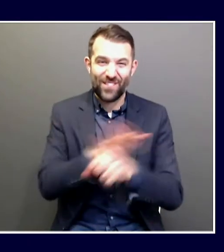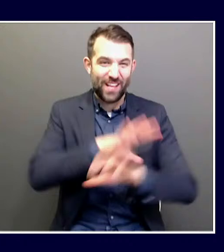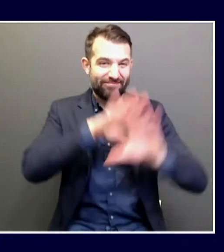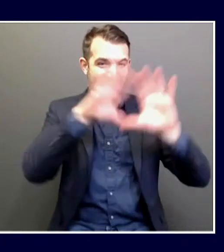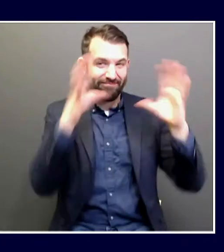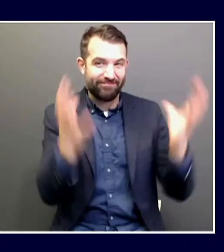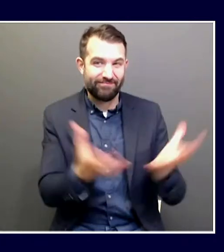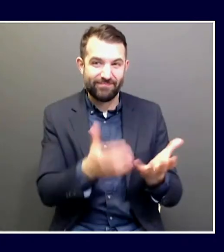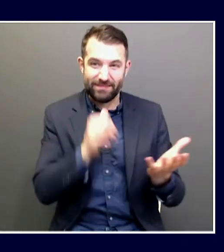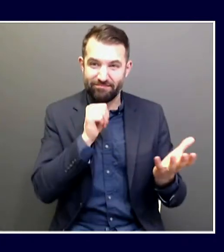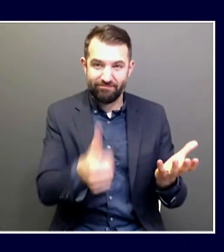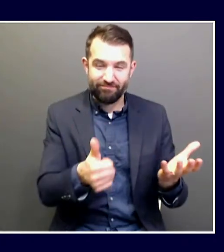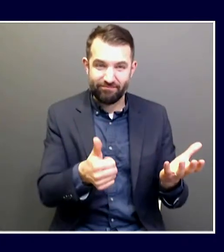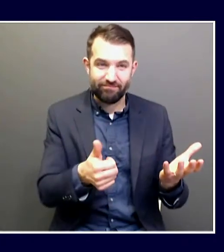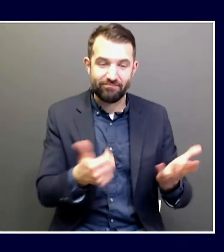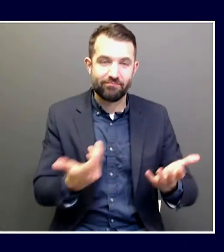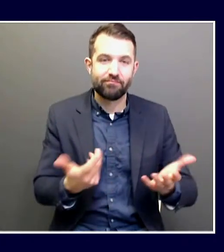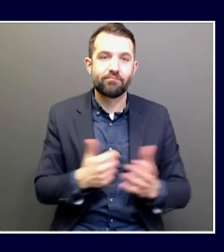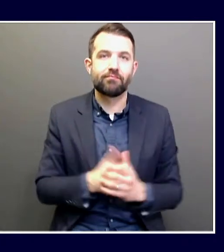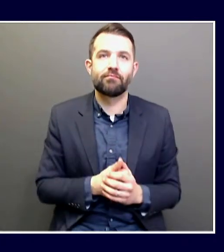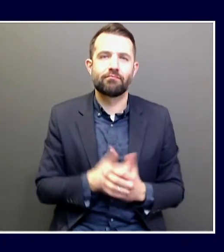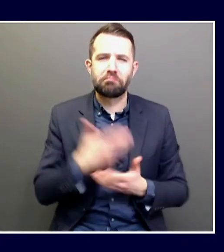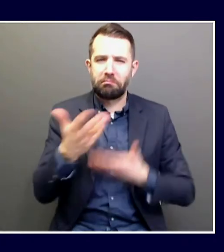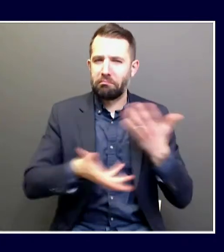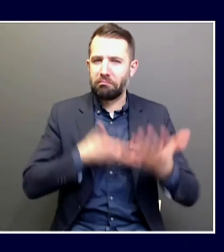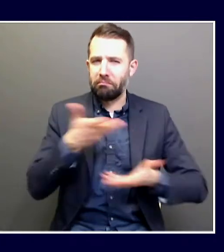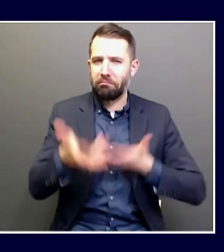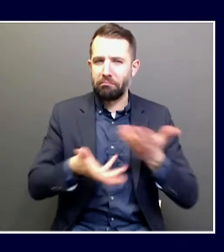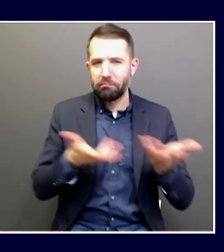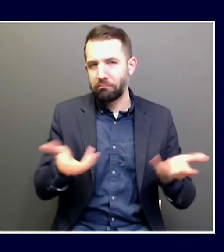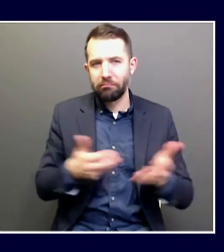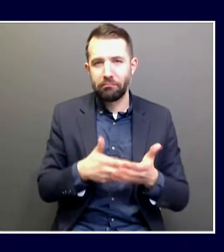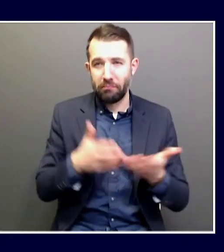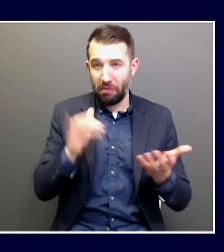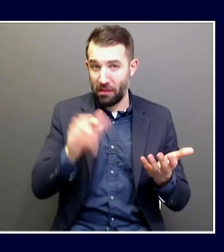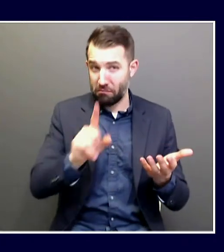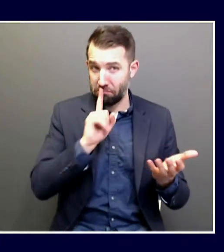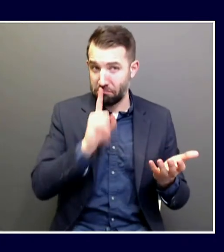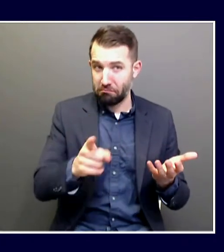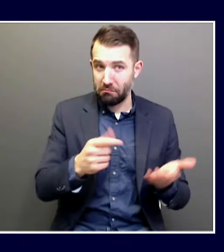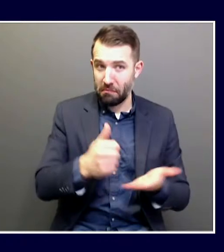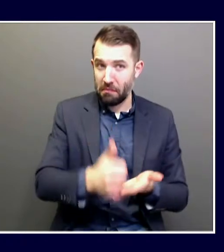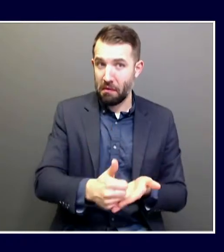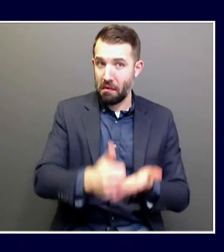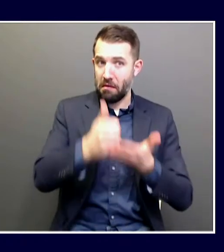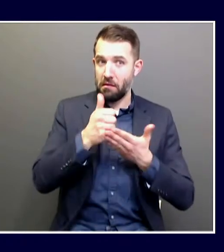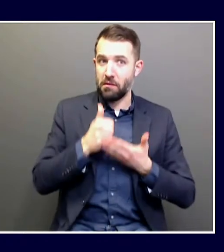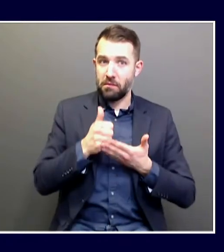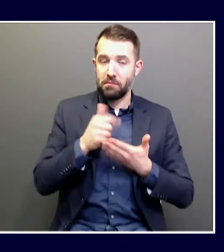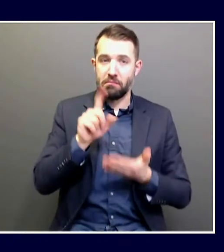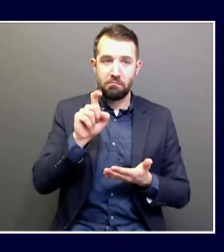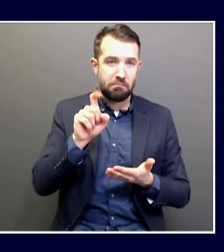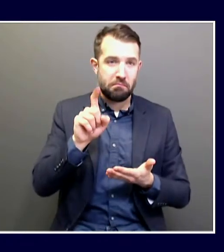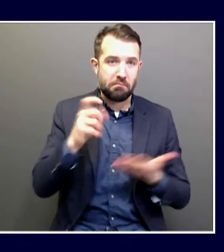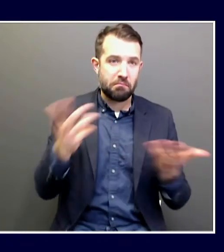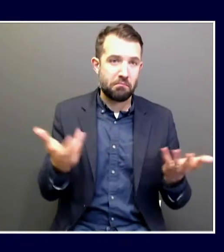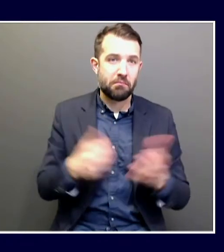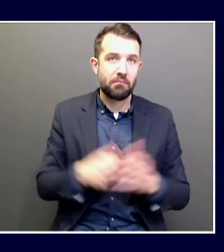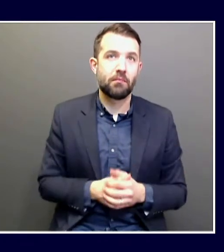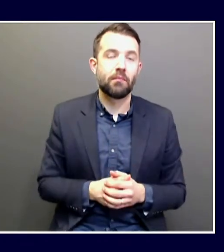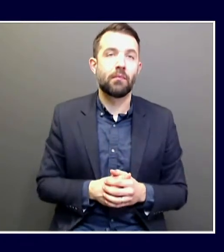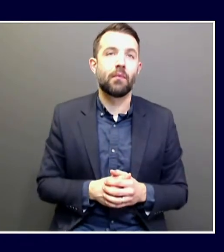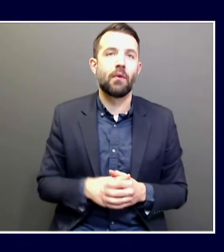what the status of the spread of COVID-19 is in the state right now, the way that wastewater testing possibly could.